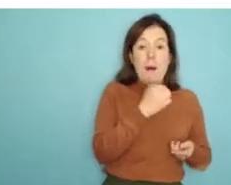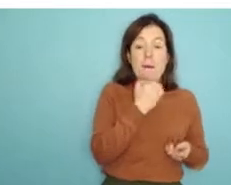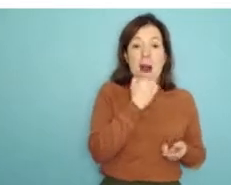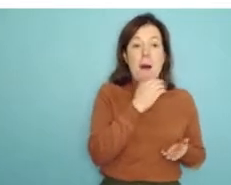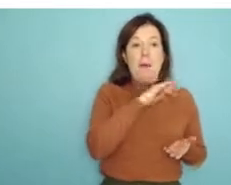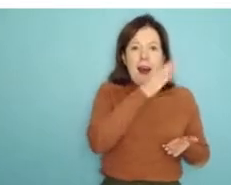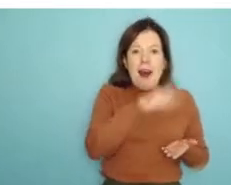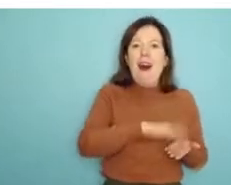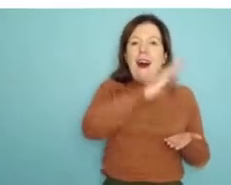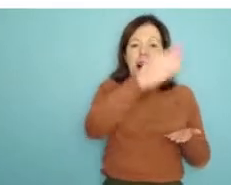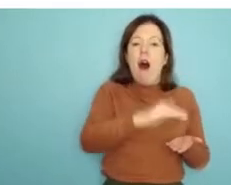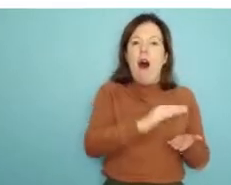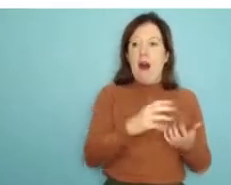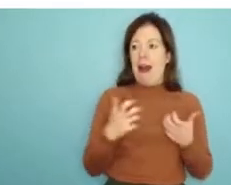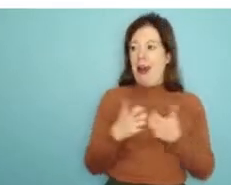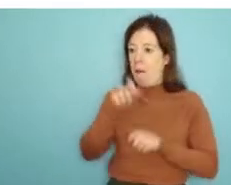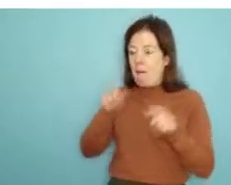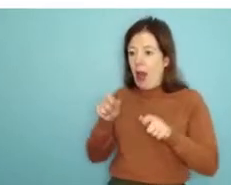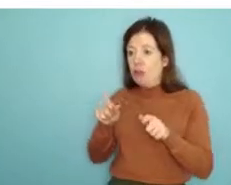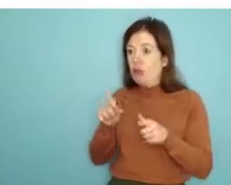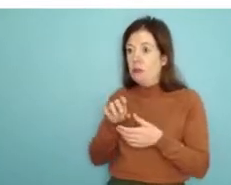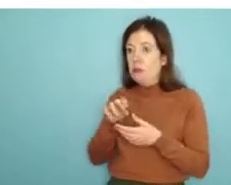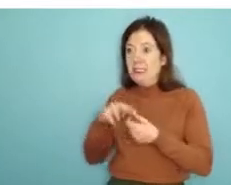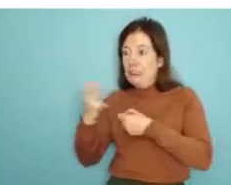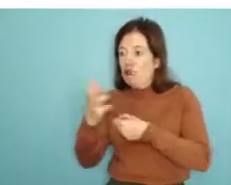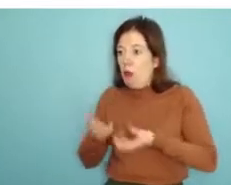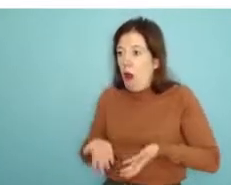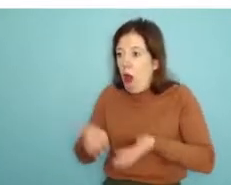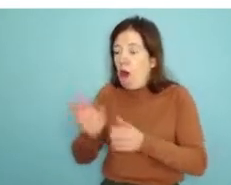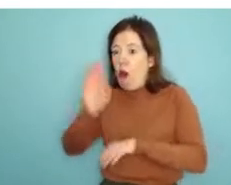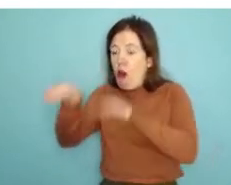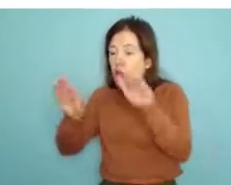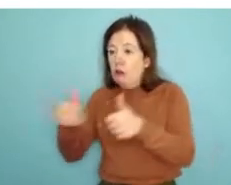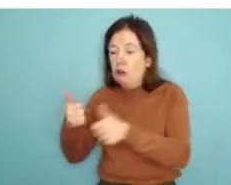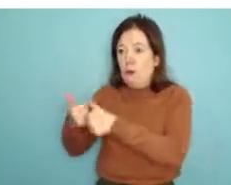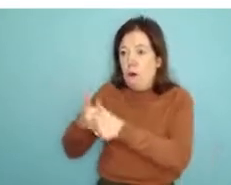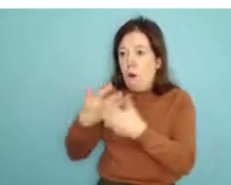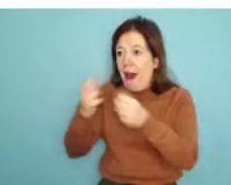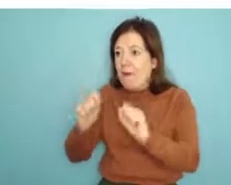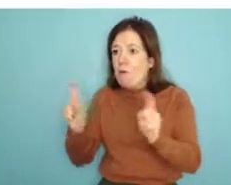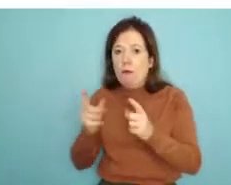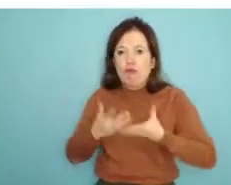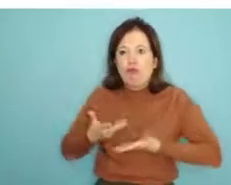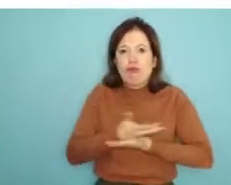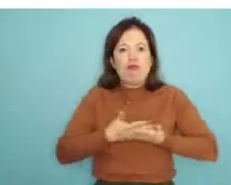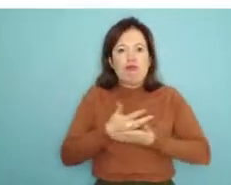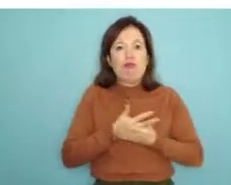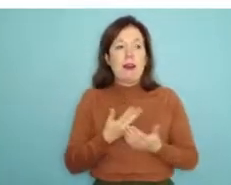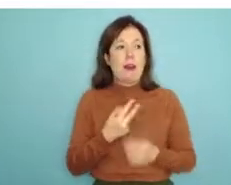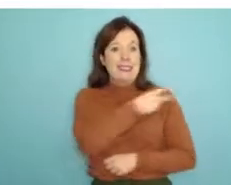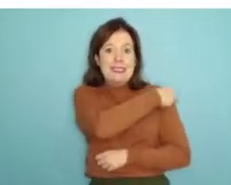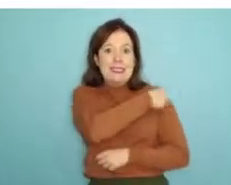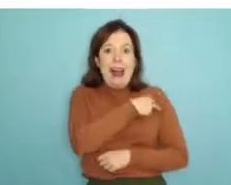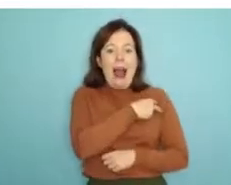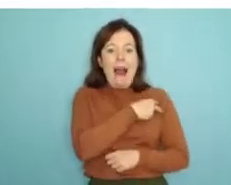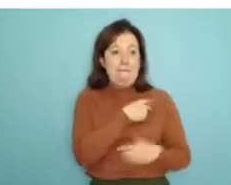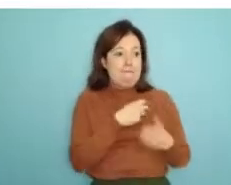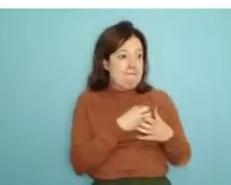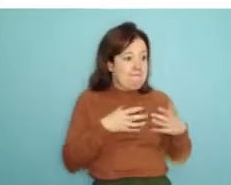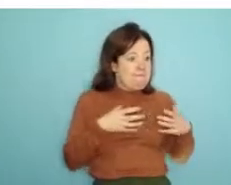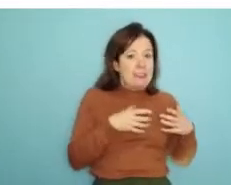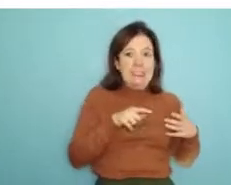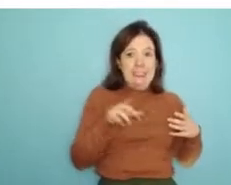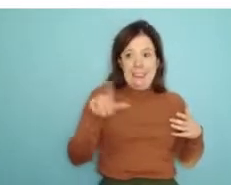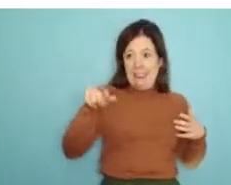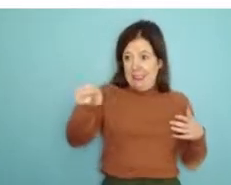into the community and what provision we could put in place to support that. It was about redeploying staff to the places that they were most needed